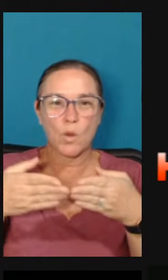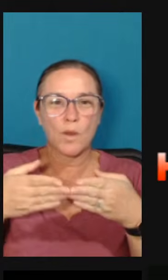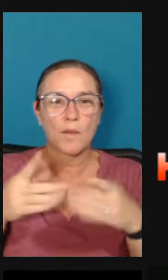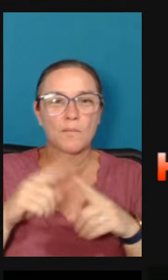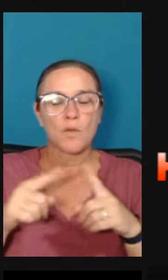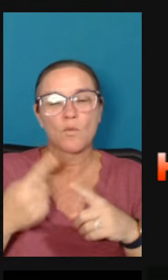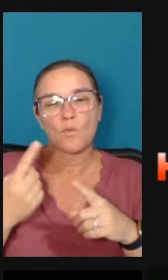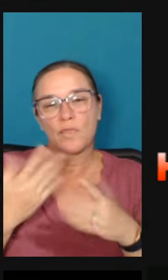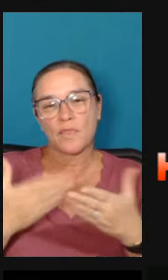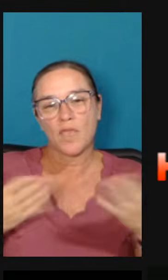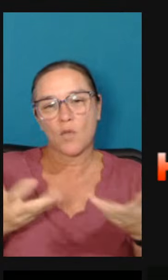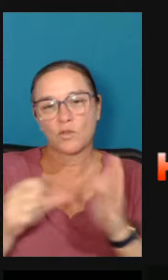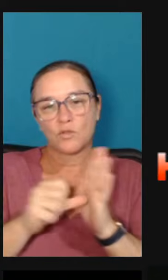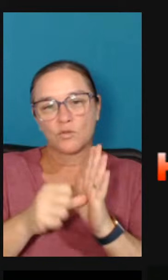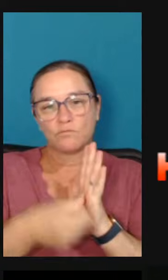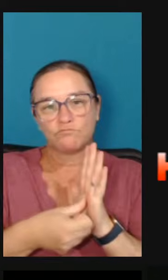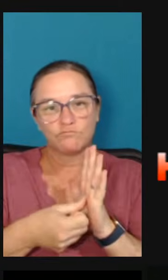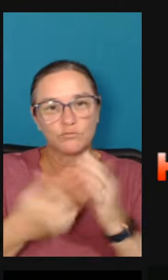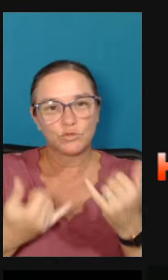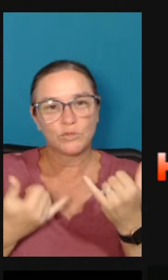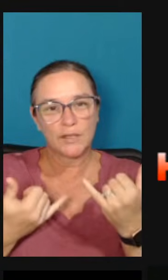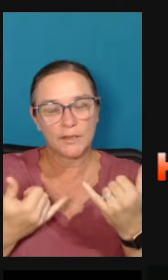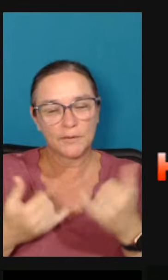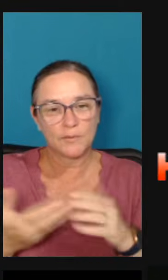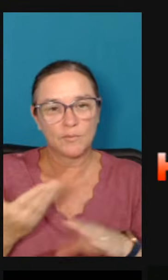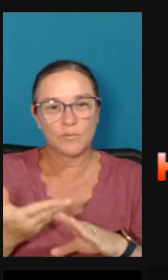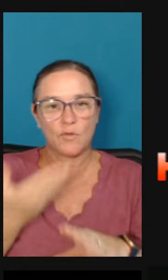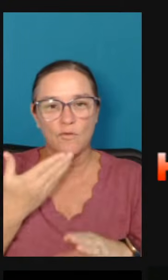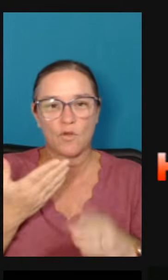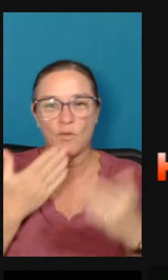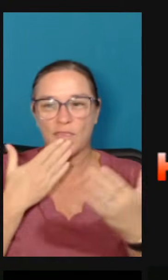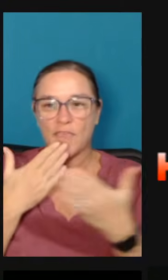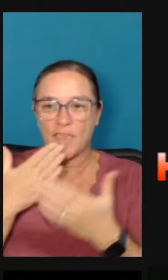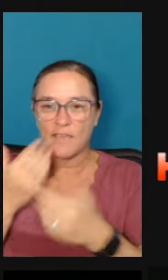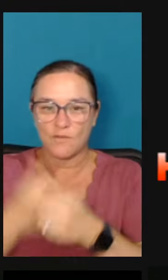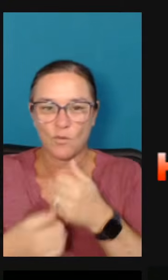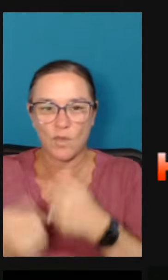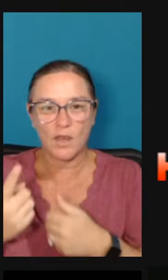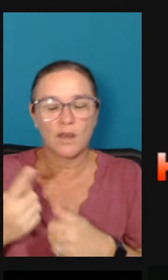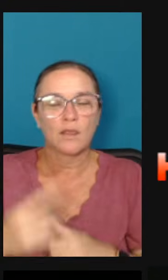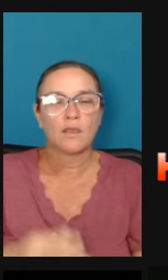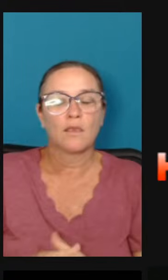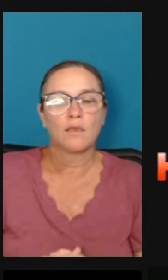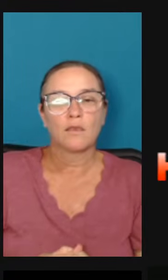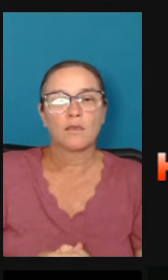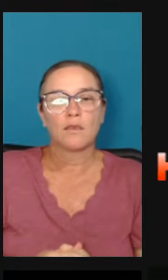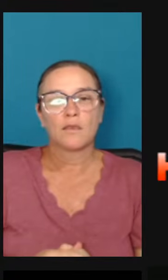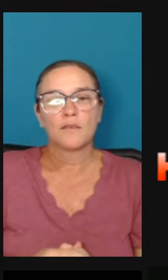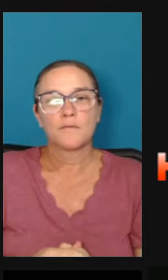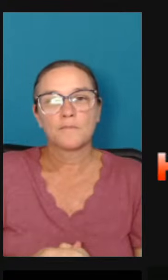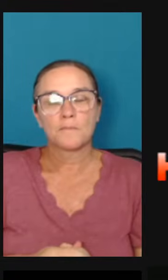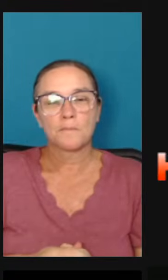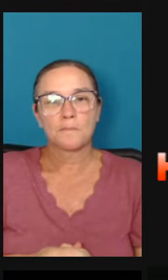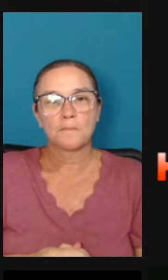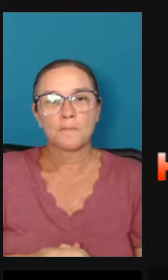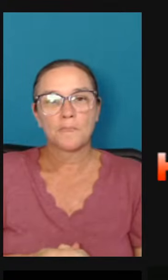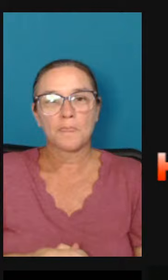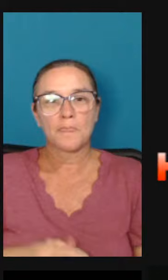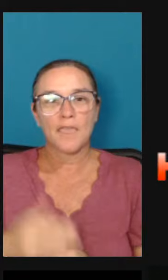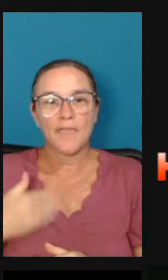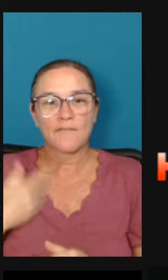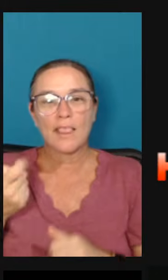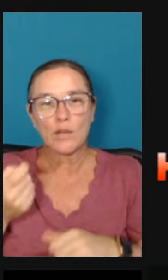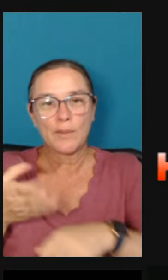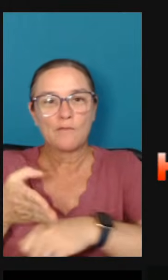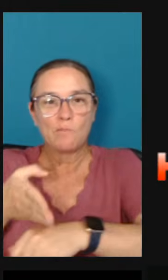highlight, today, just throw it in there before we thank everybody, is that there is a little bit of progress being